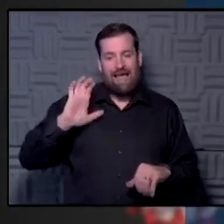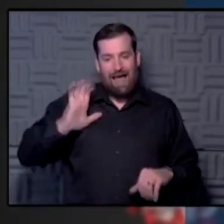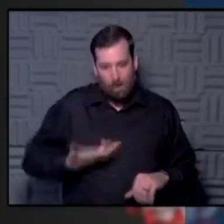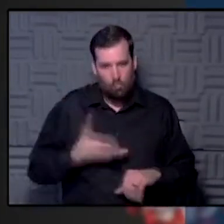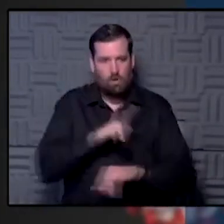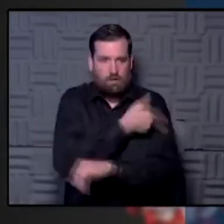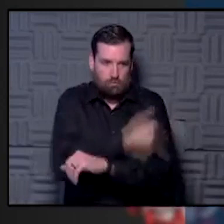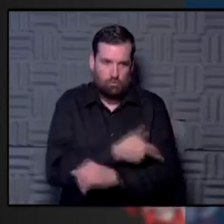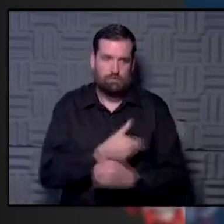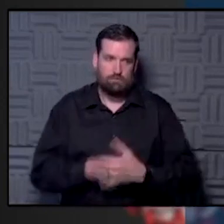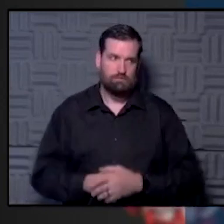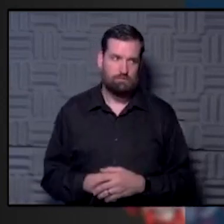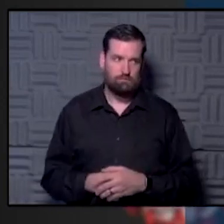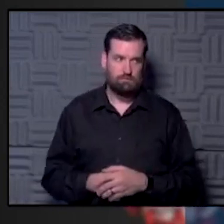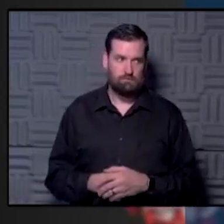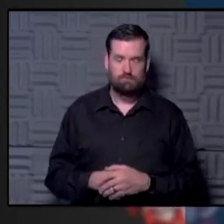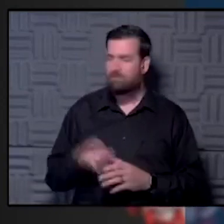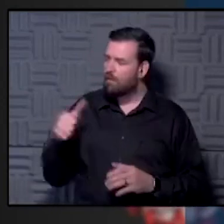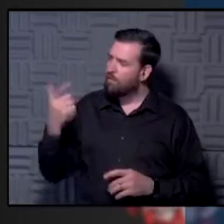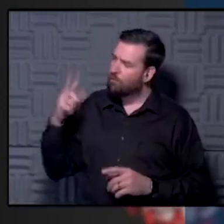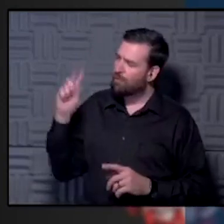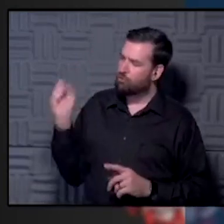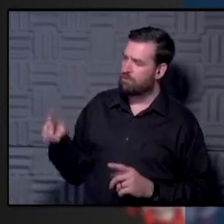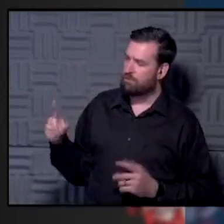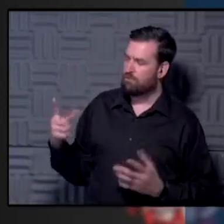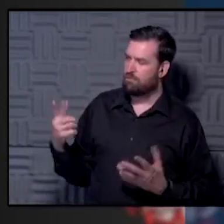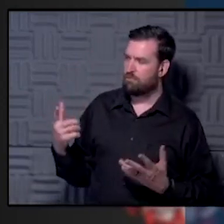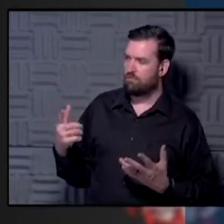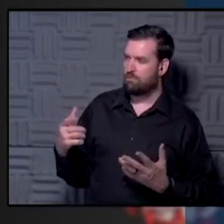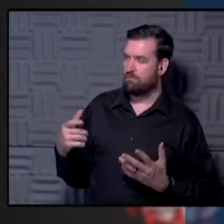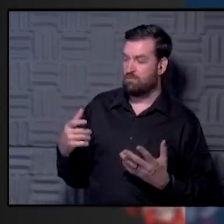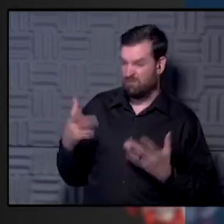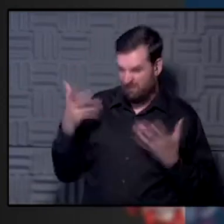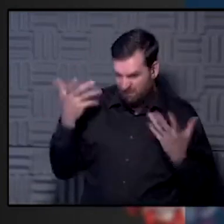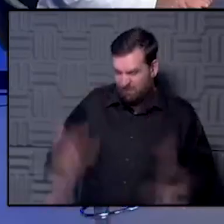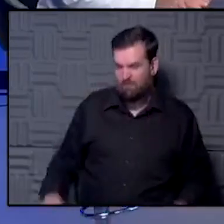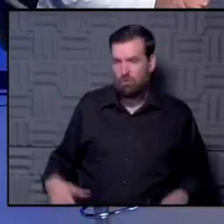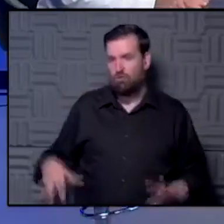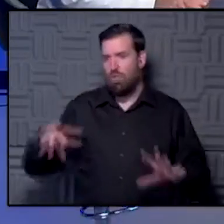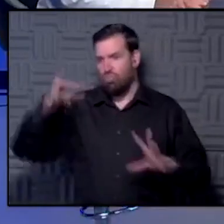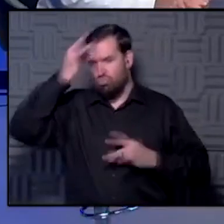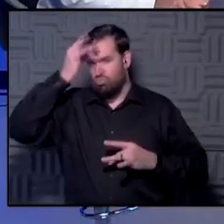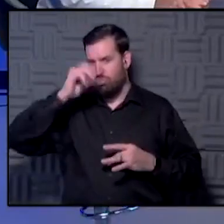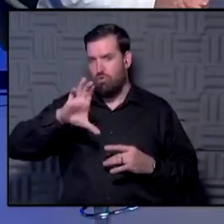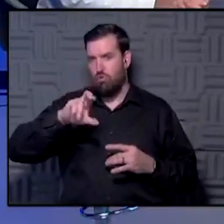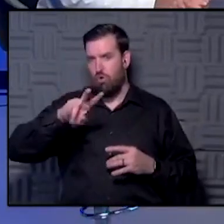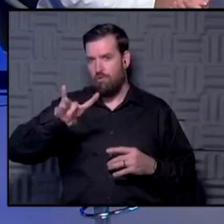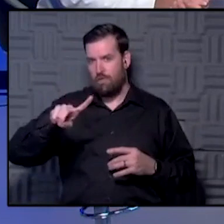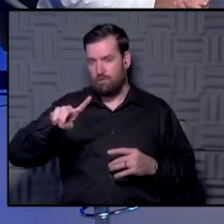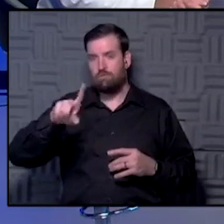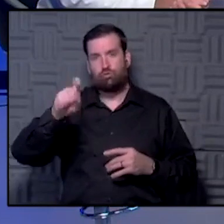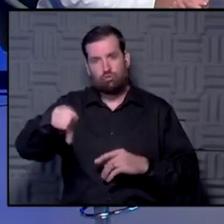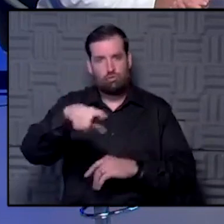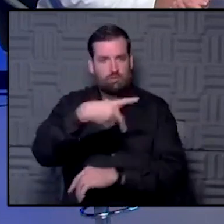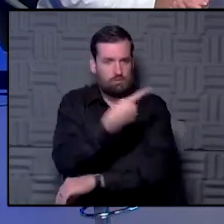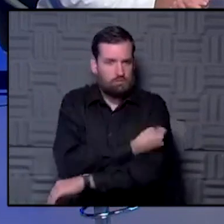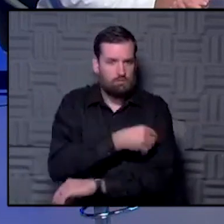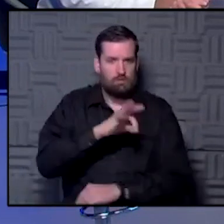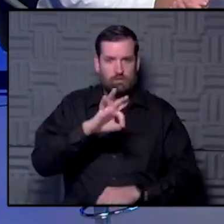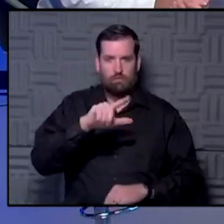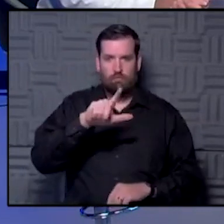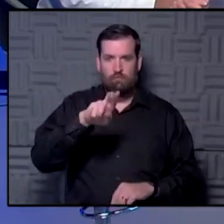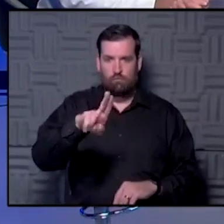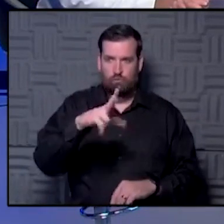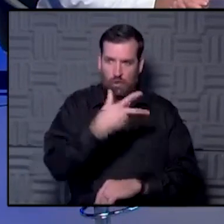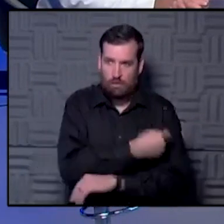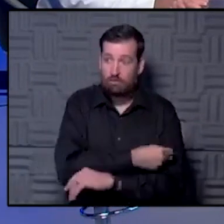Hospital. Okay. And then the other question was, how soon after I've had COVID should you get a flu shot? Do you have to wait?